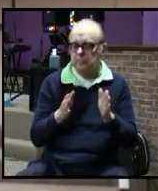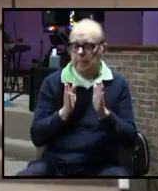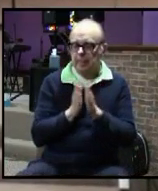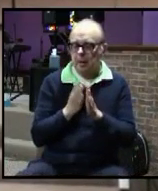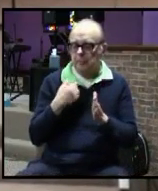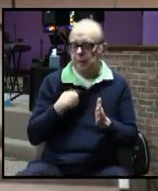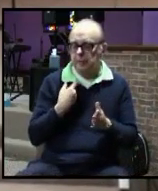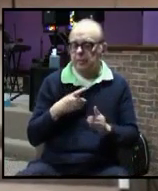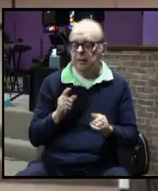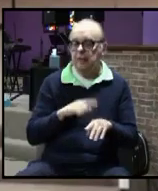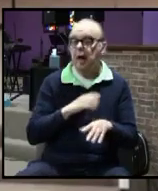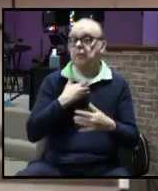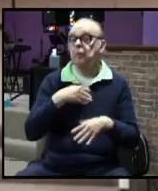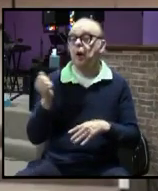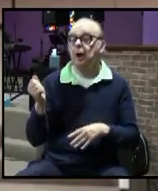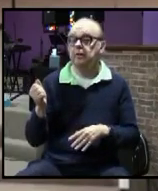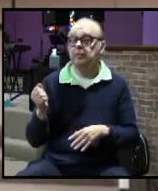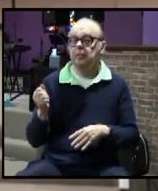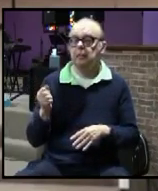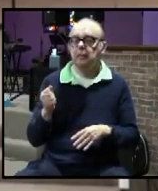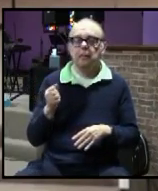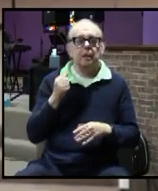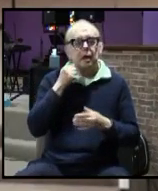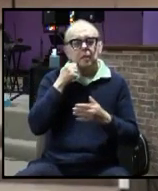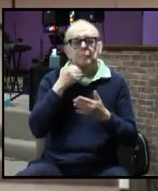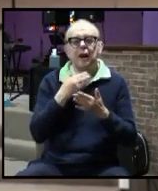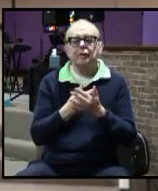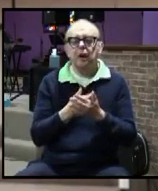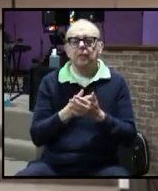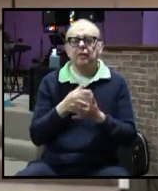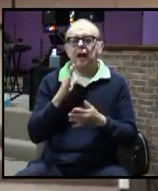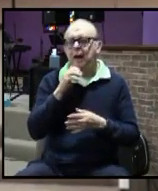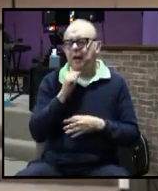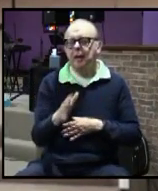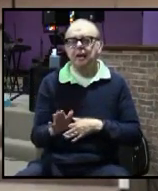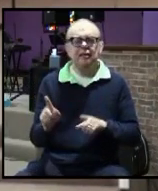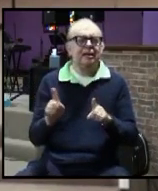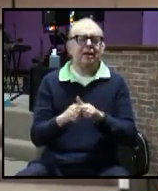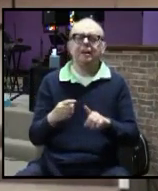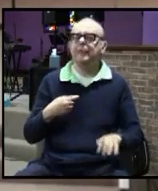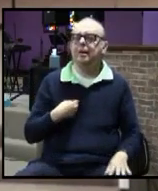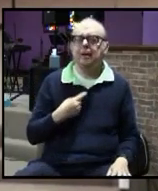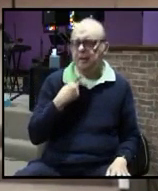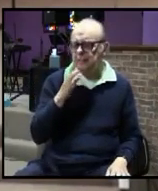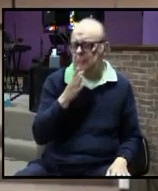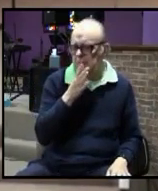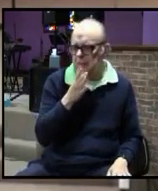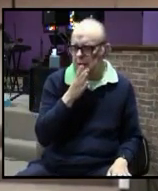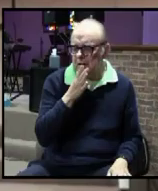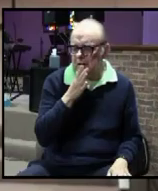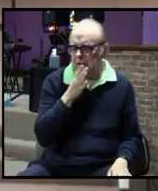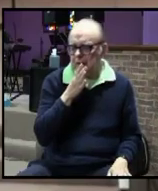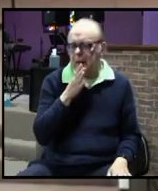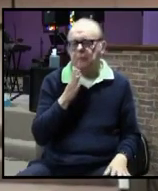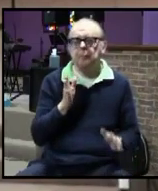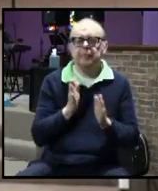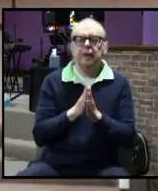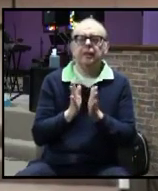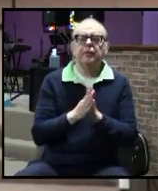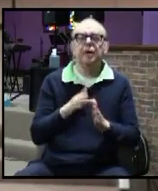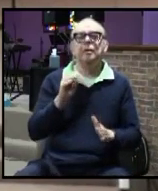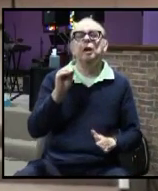guys, I want you to pray for me while I'm gone this week. And Sarah, my 5-year-old, she's a lot like me. She says, Daddy, I'm gonna pray that they don't boo